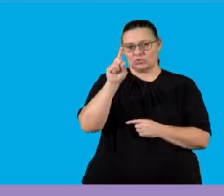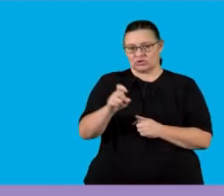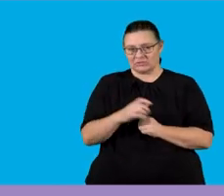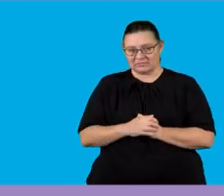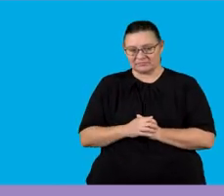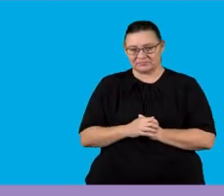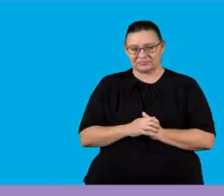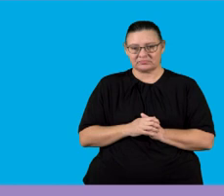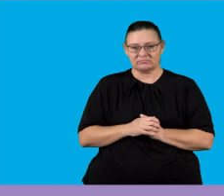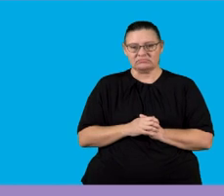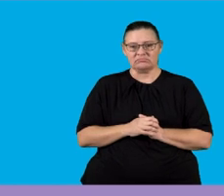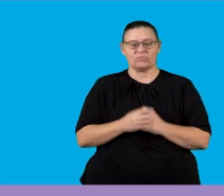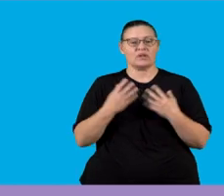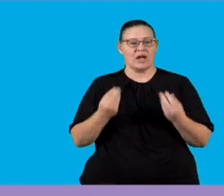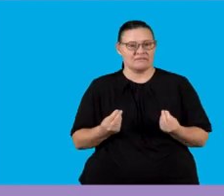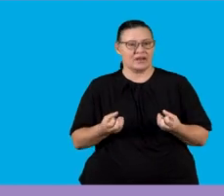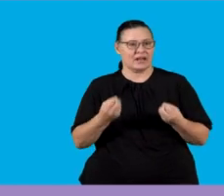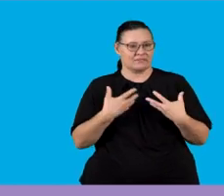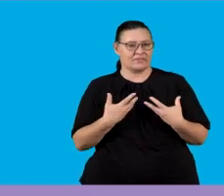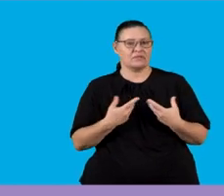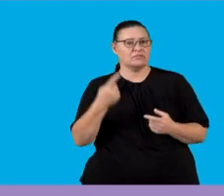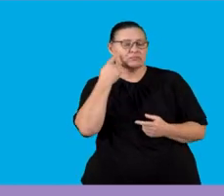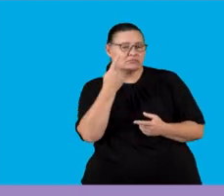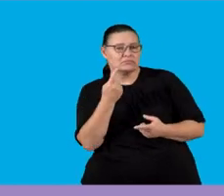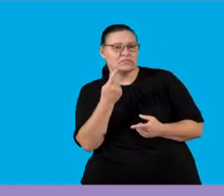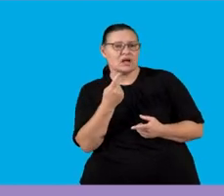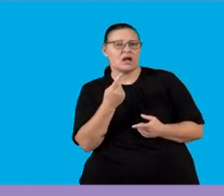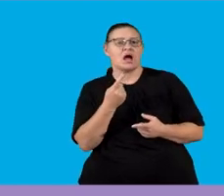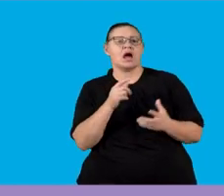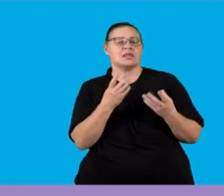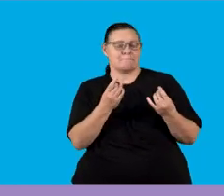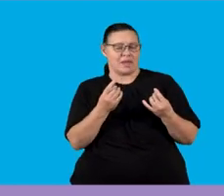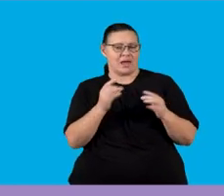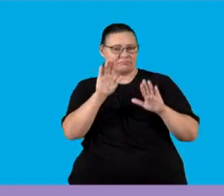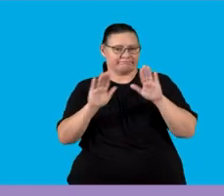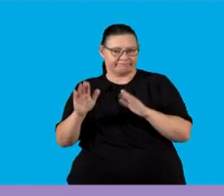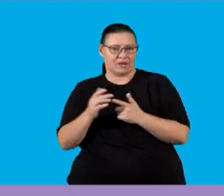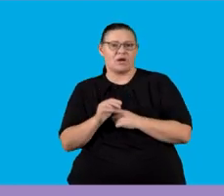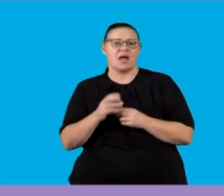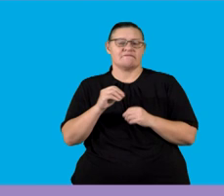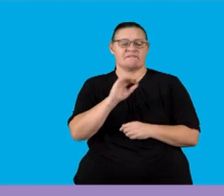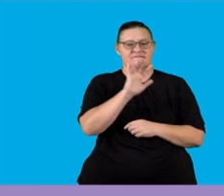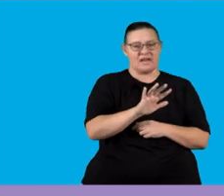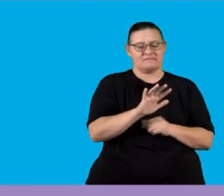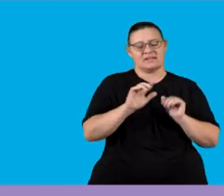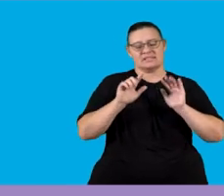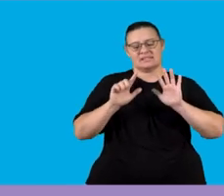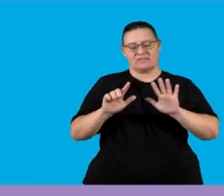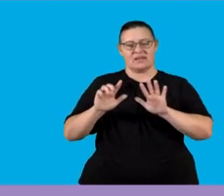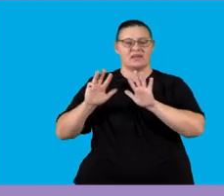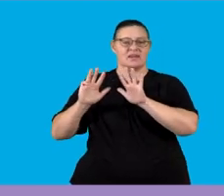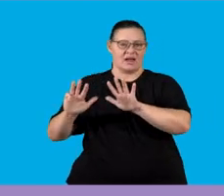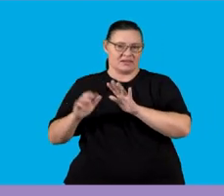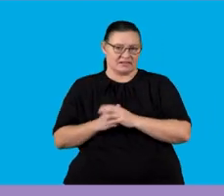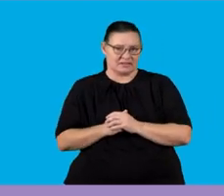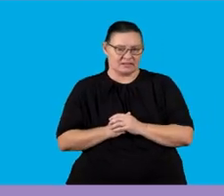7, and a 9. Now, determine the rule for this pattern in algebraic form. But for us